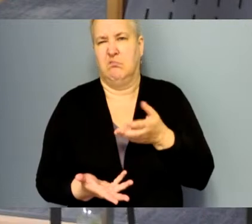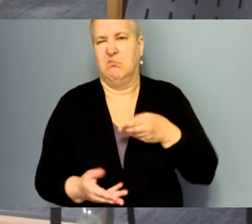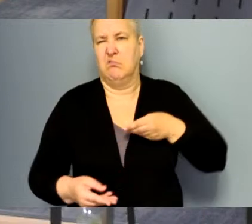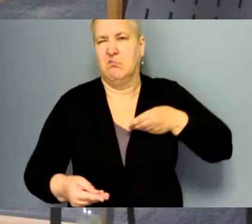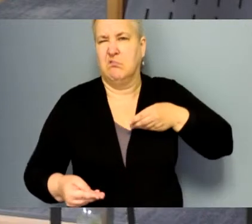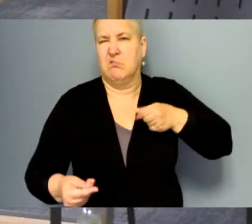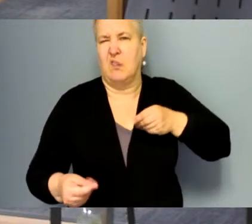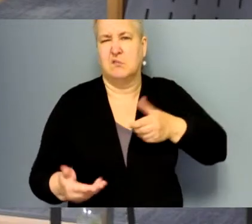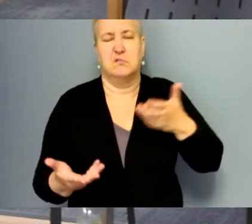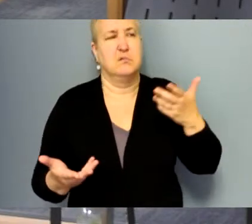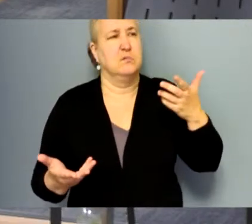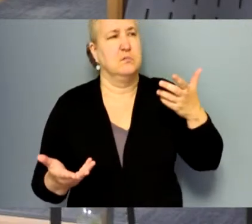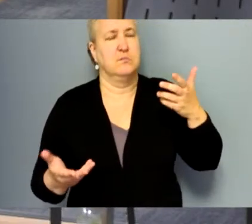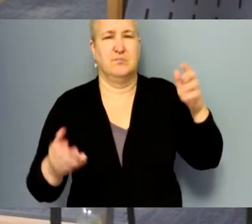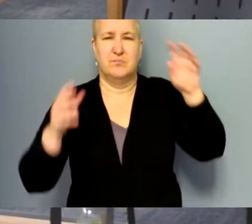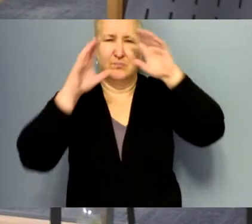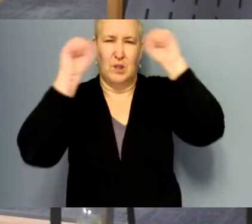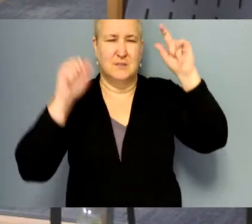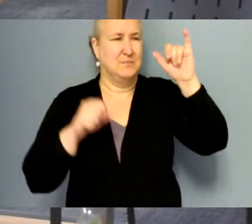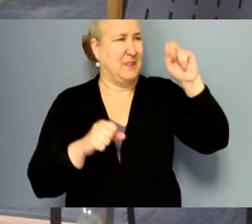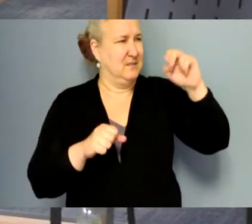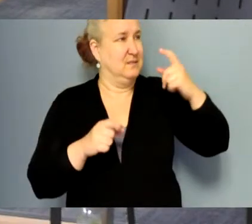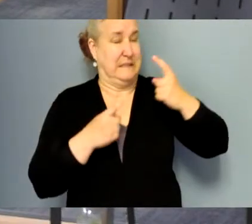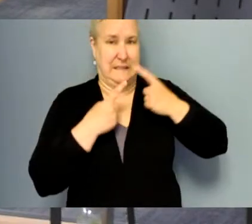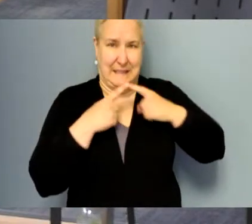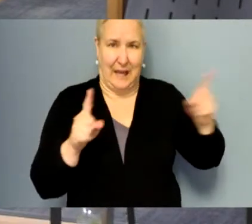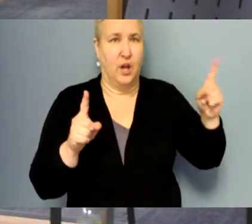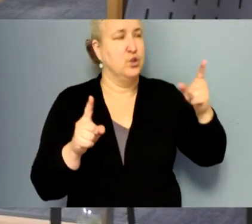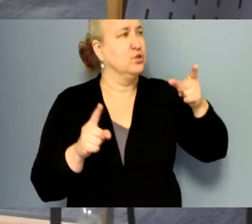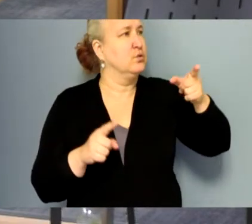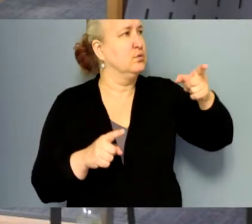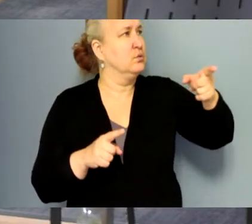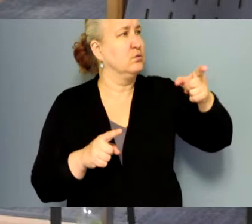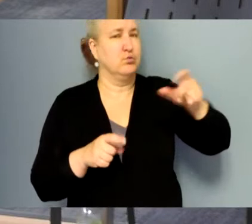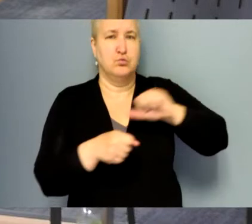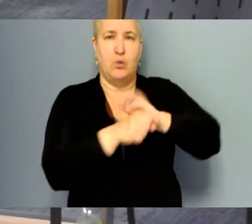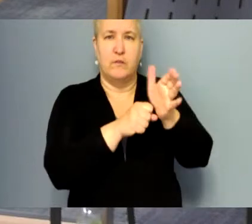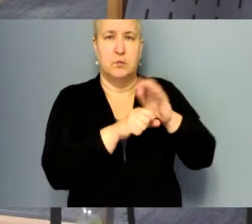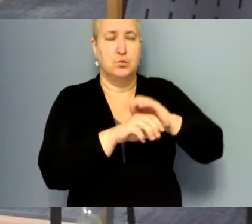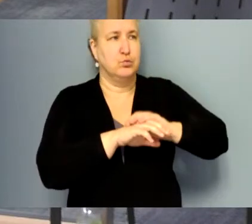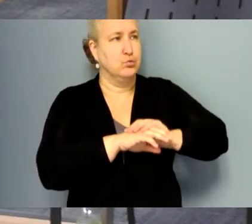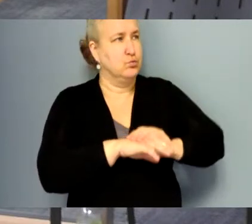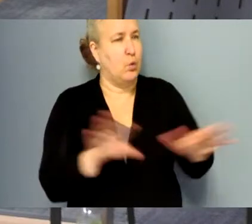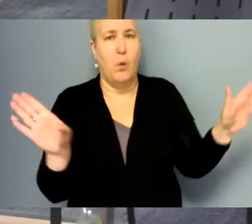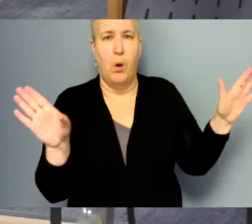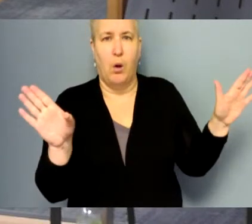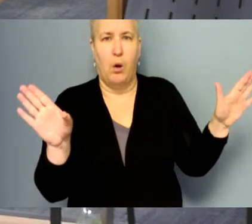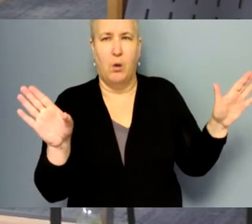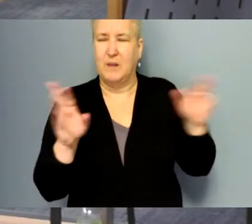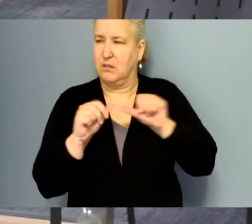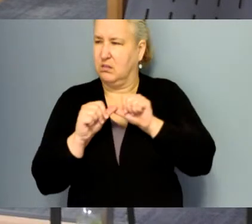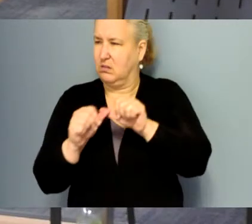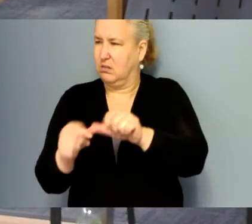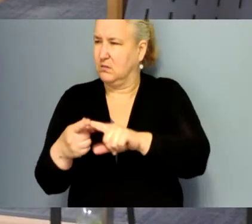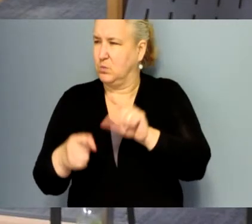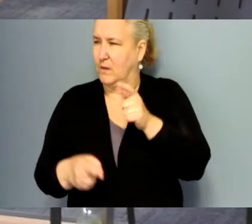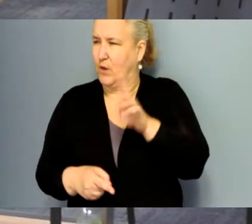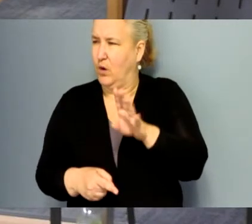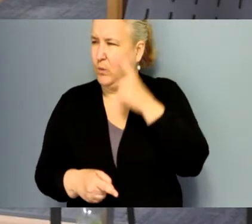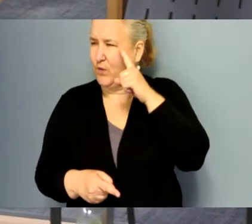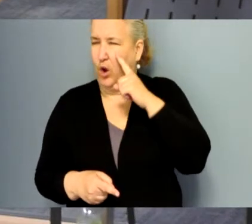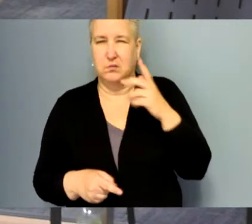well after President Biden has declared that there's no COVID pandemic. It's